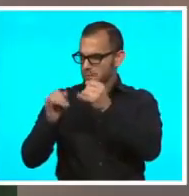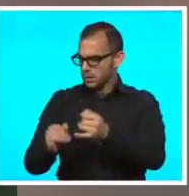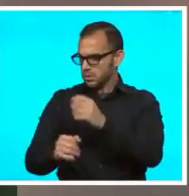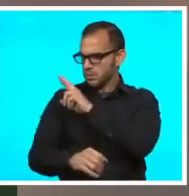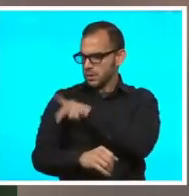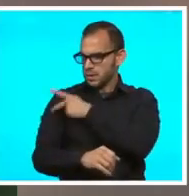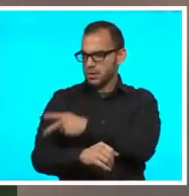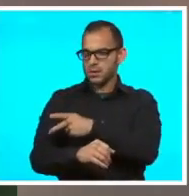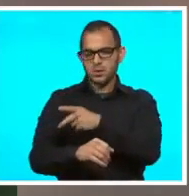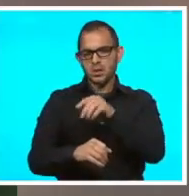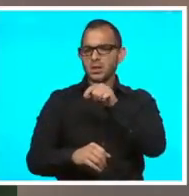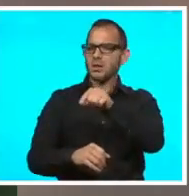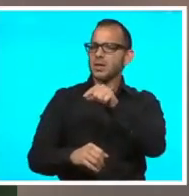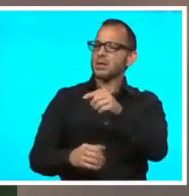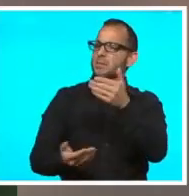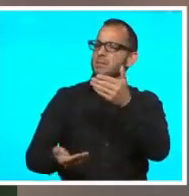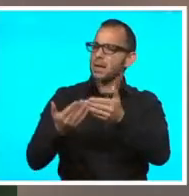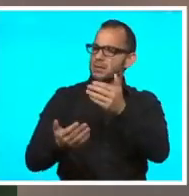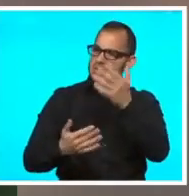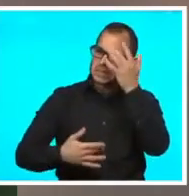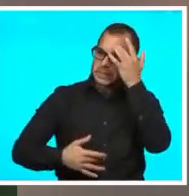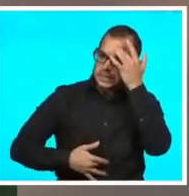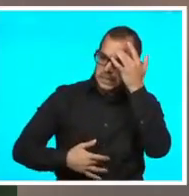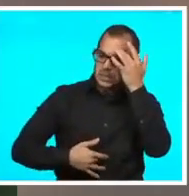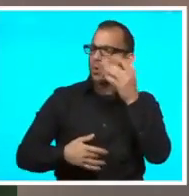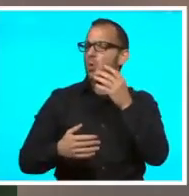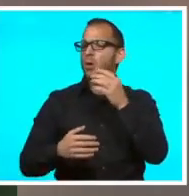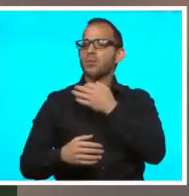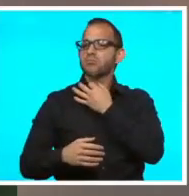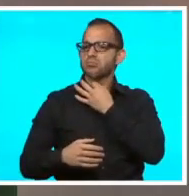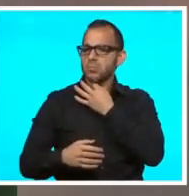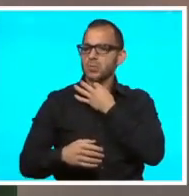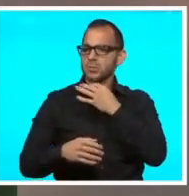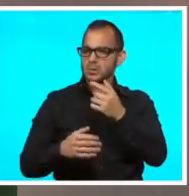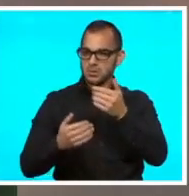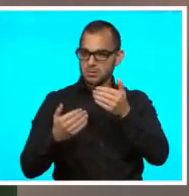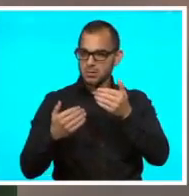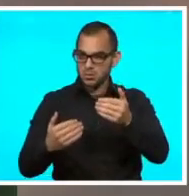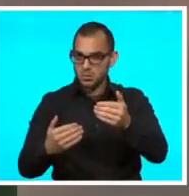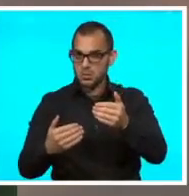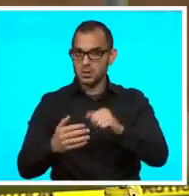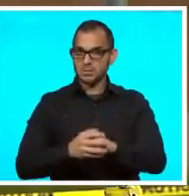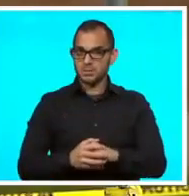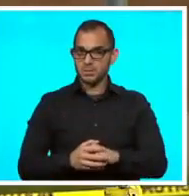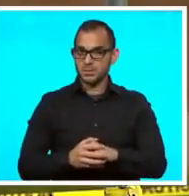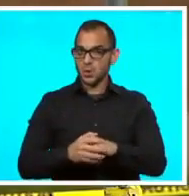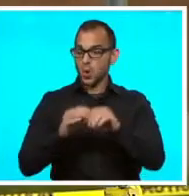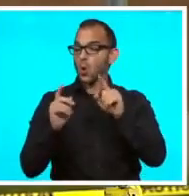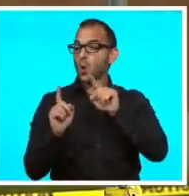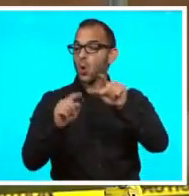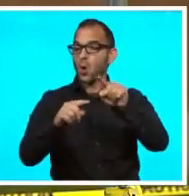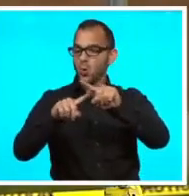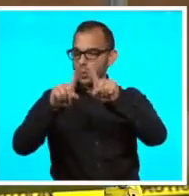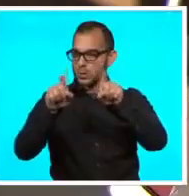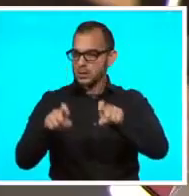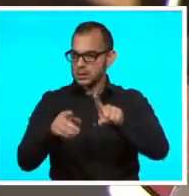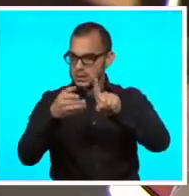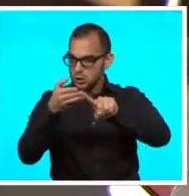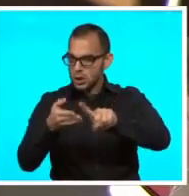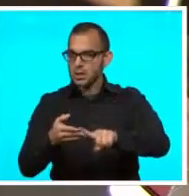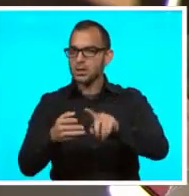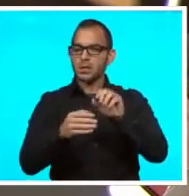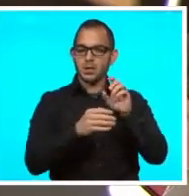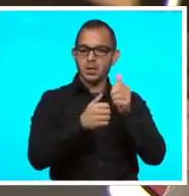that, hey, you might be sick, you might want to go get another test and get checked. Dr. John Thomas, an